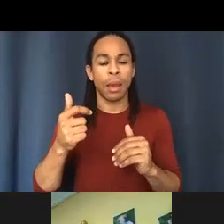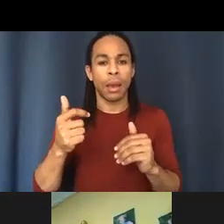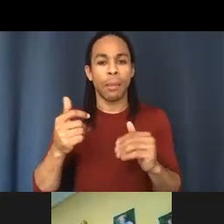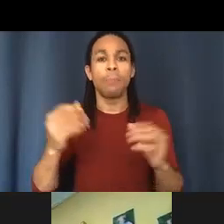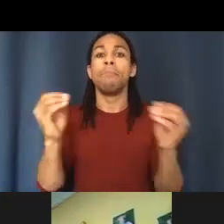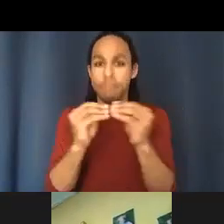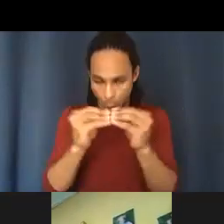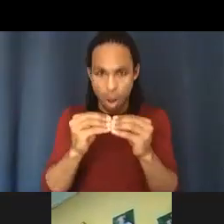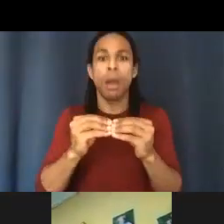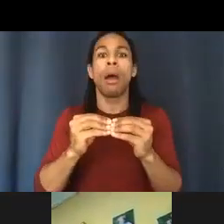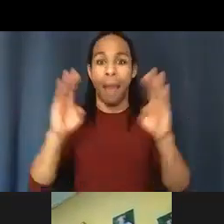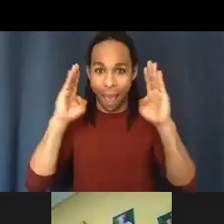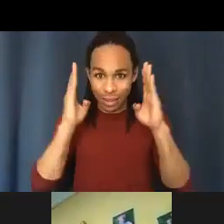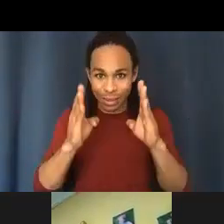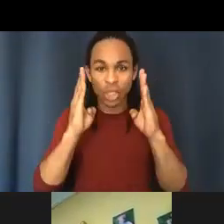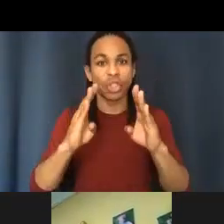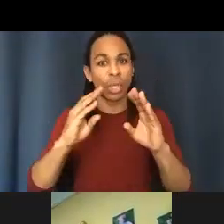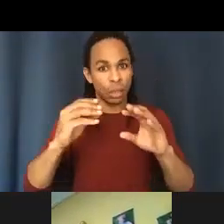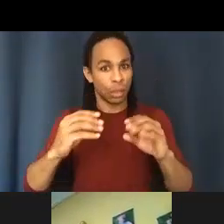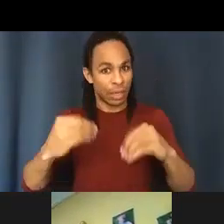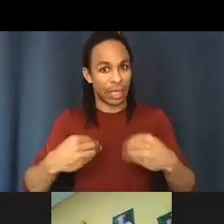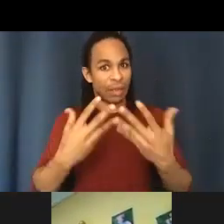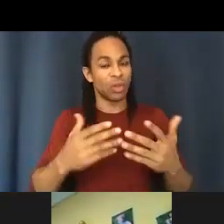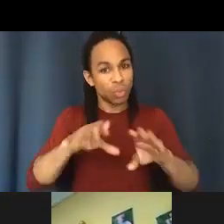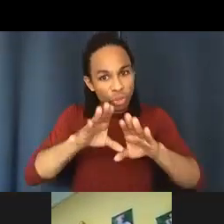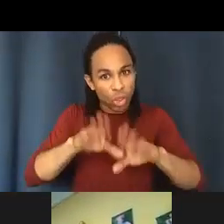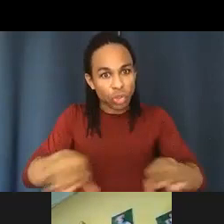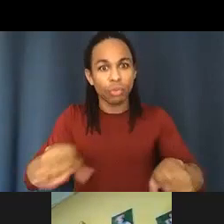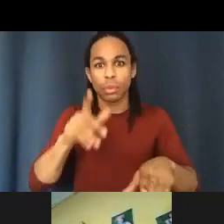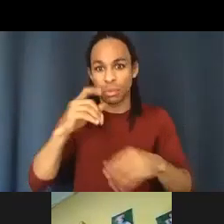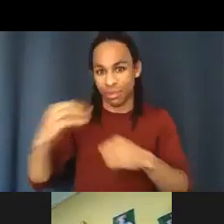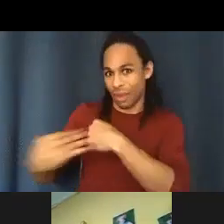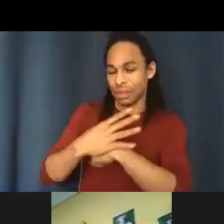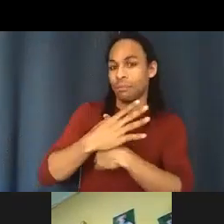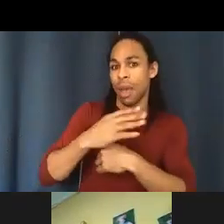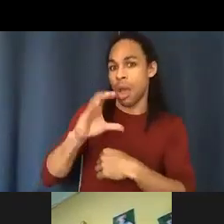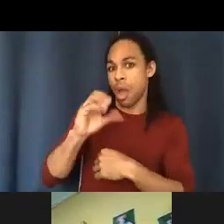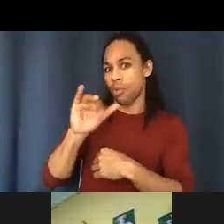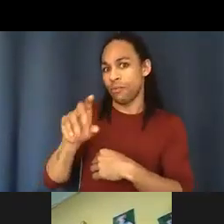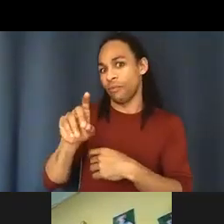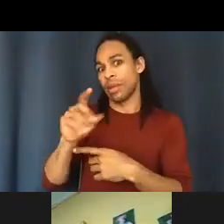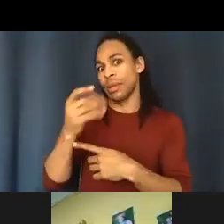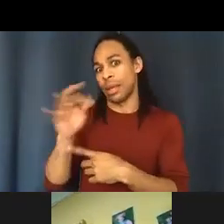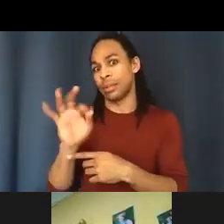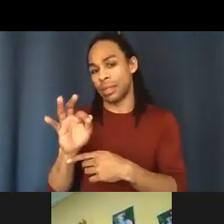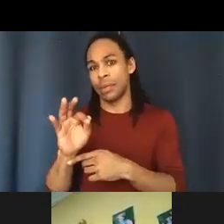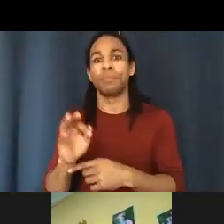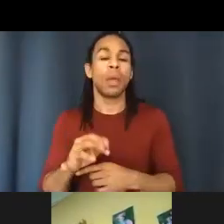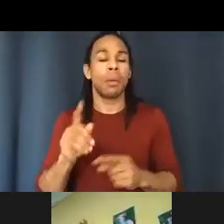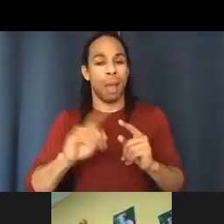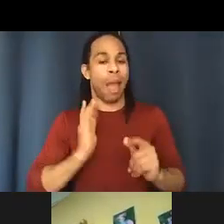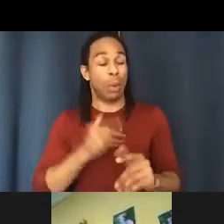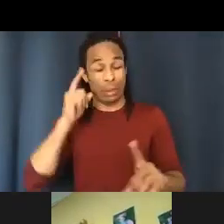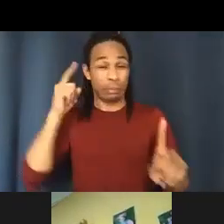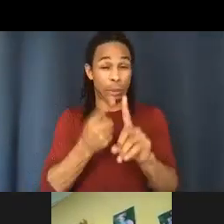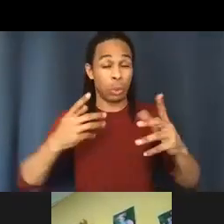of conversation was being had in the media landscape, especially with regards to ending stigma and abuse